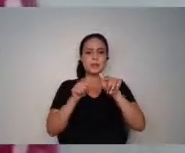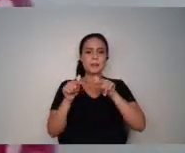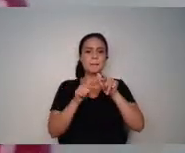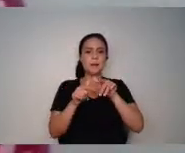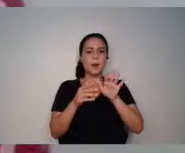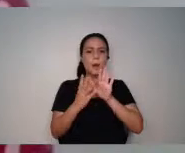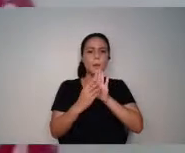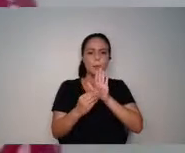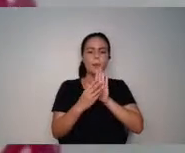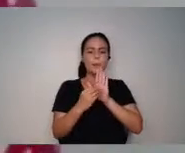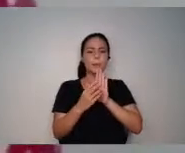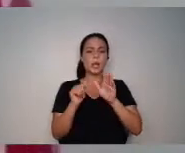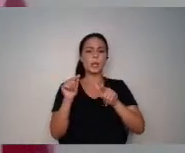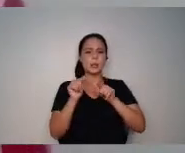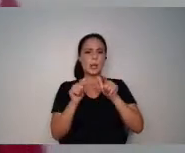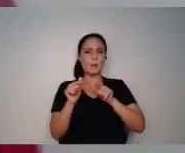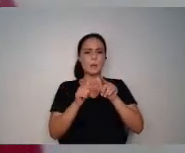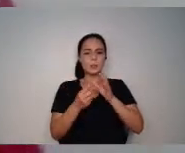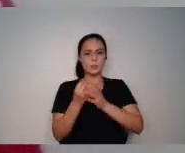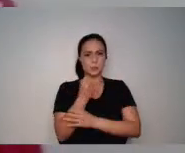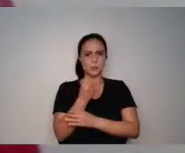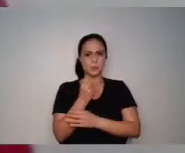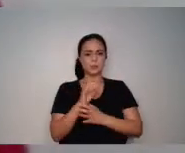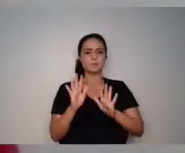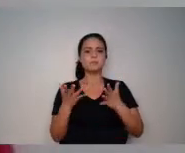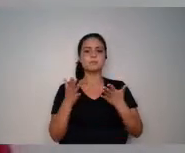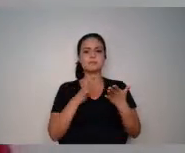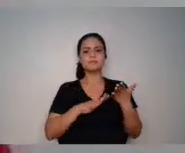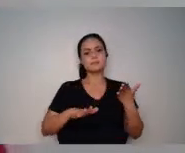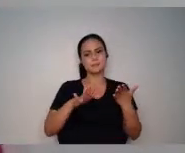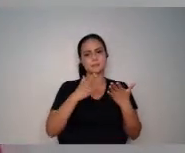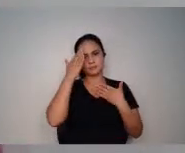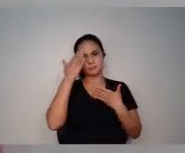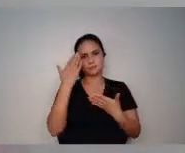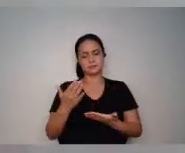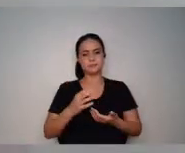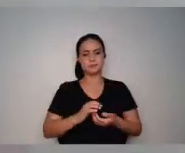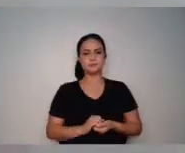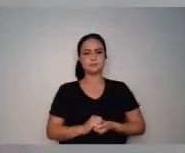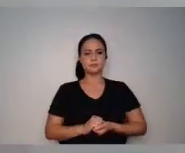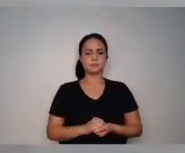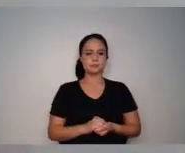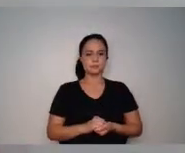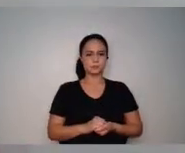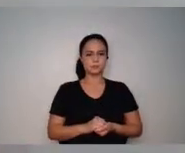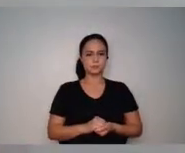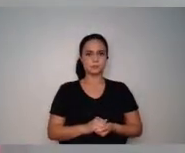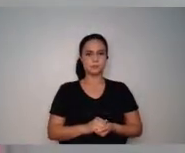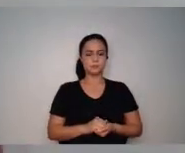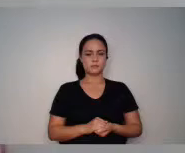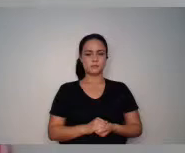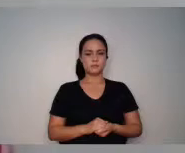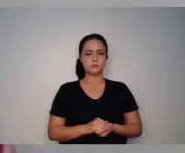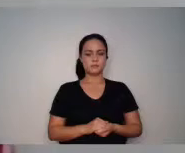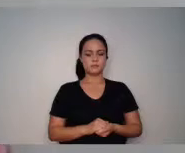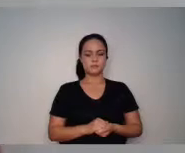a decent and dignified and safe work. And that's it. Thank you very much.